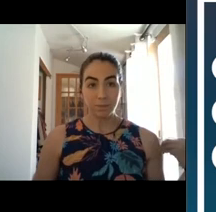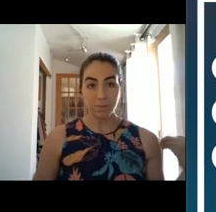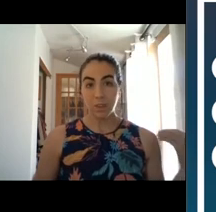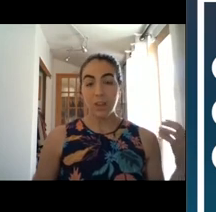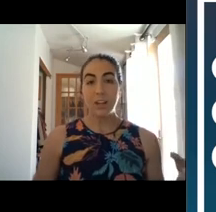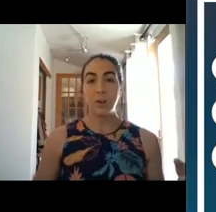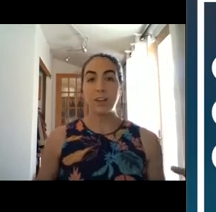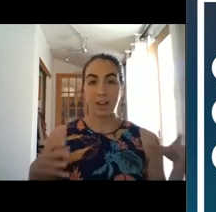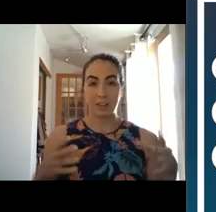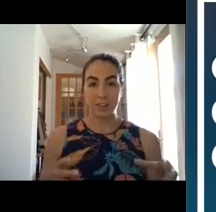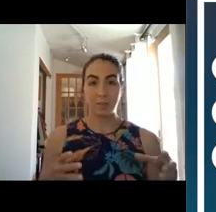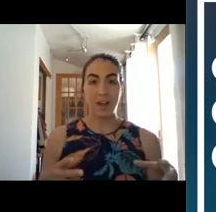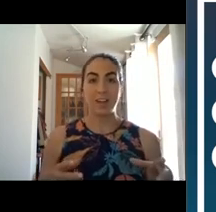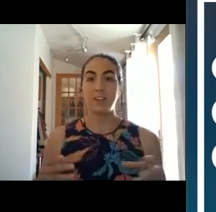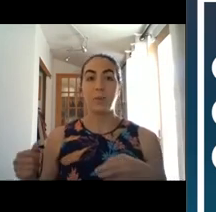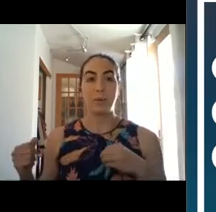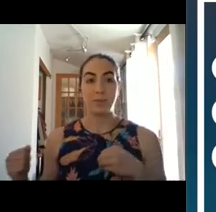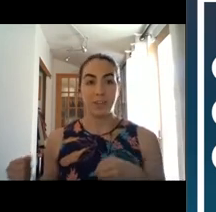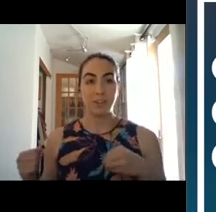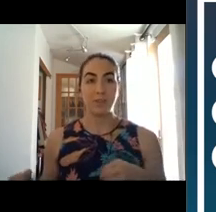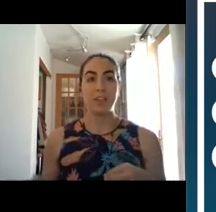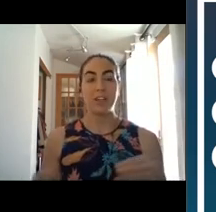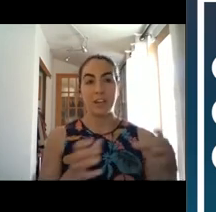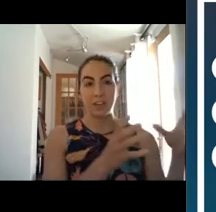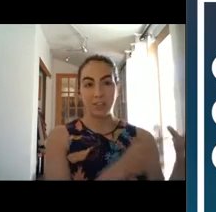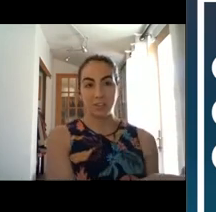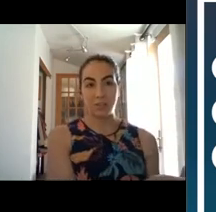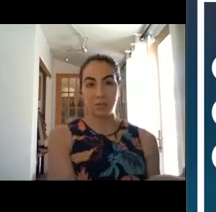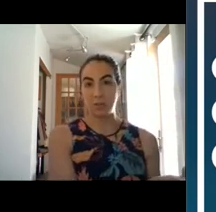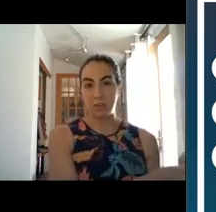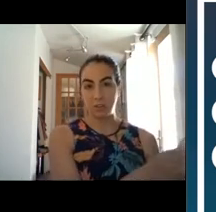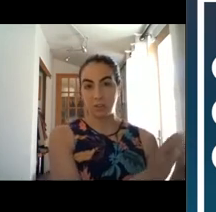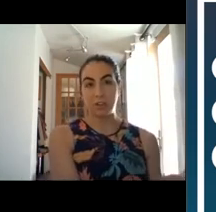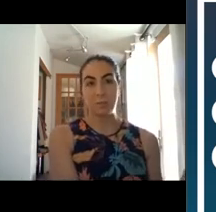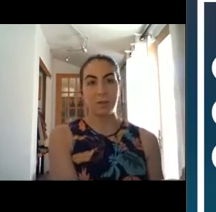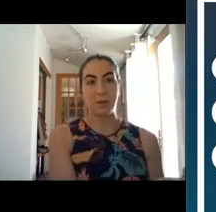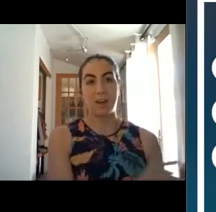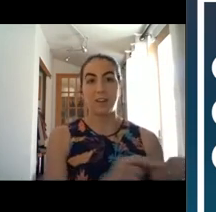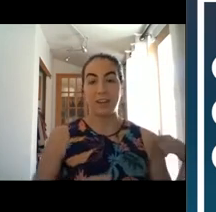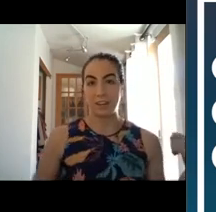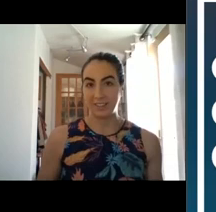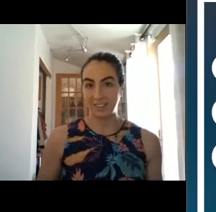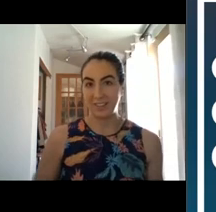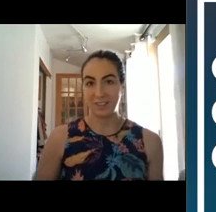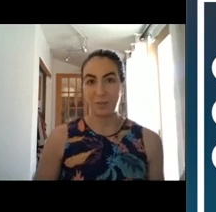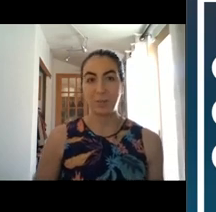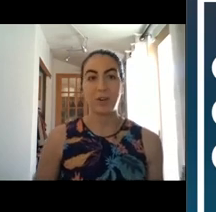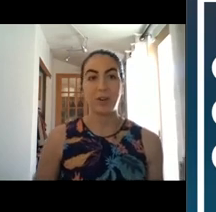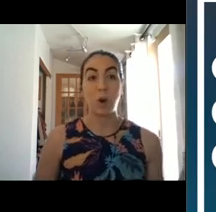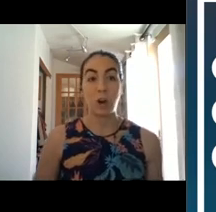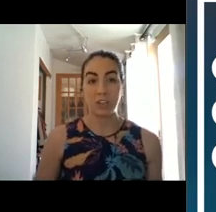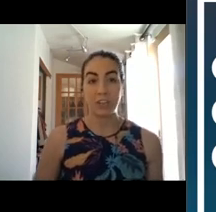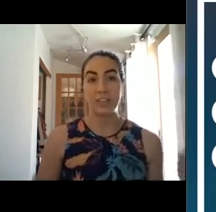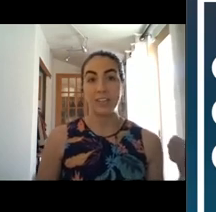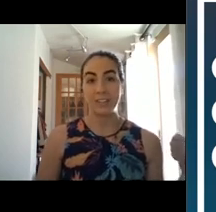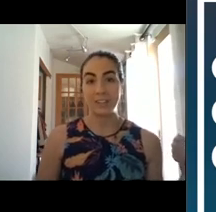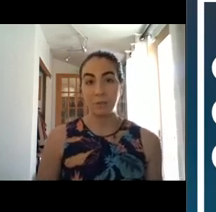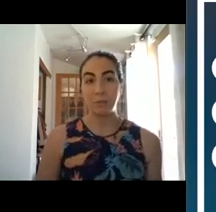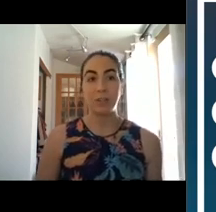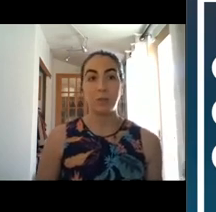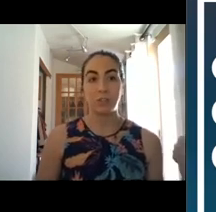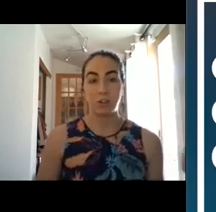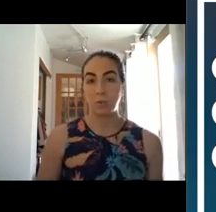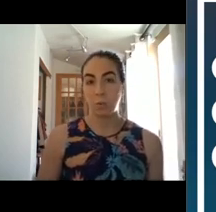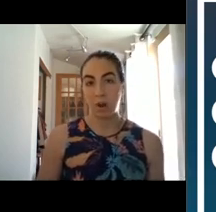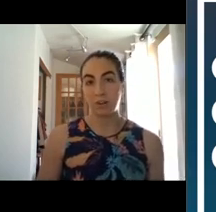I know that I get the mat when I'm done using it. I give it to the dirty mat pile and I can see that the people are washing it